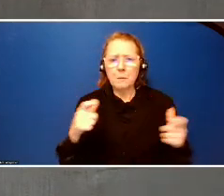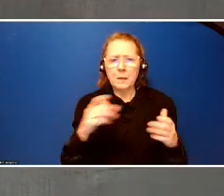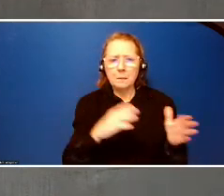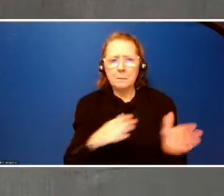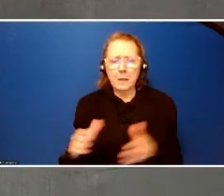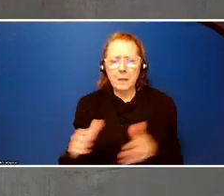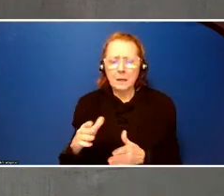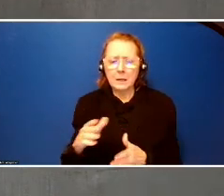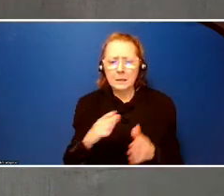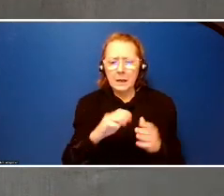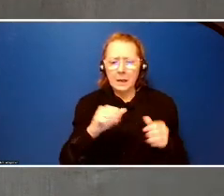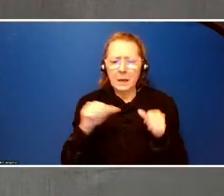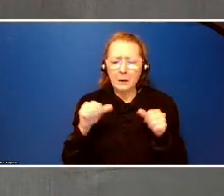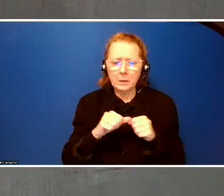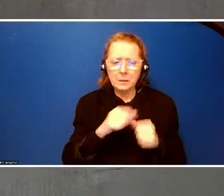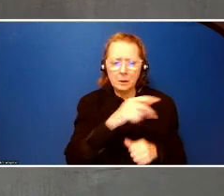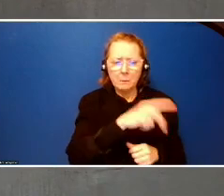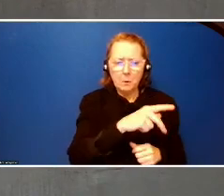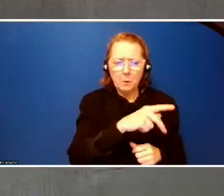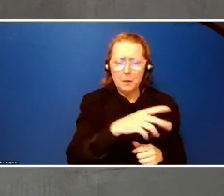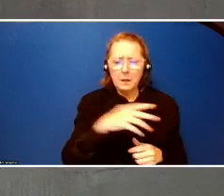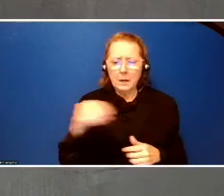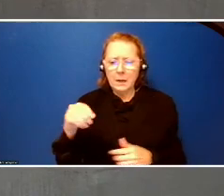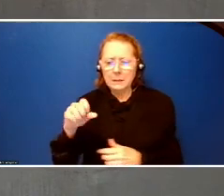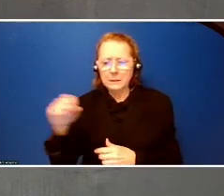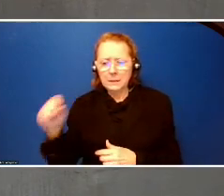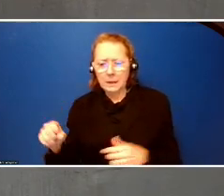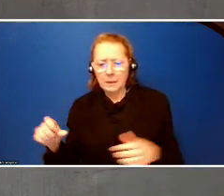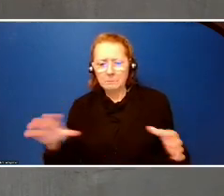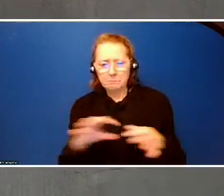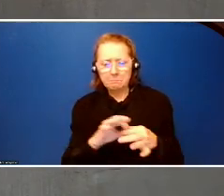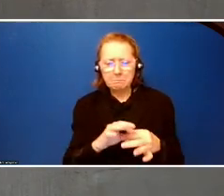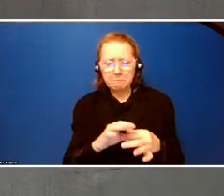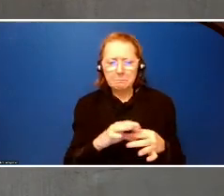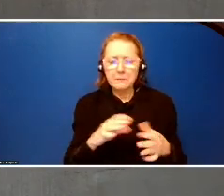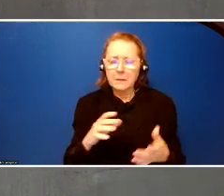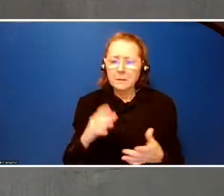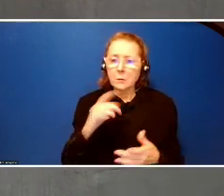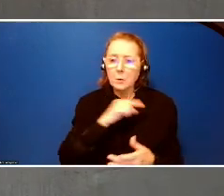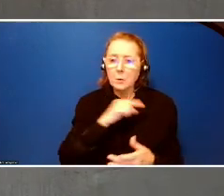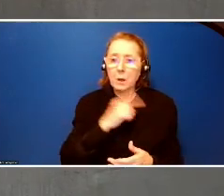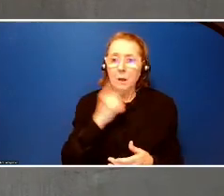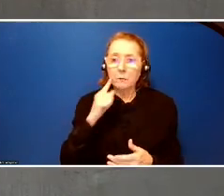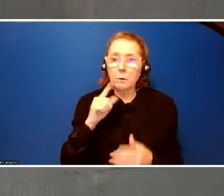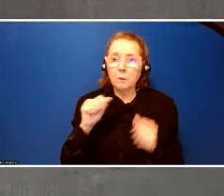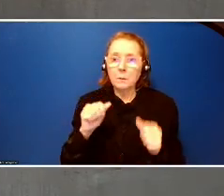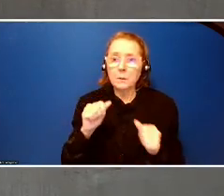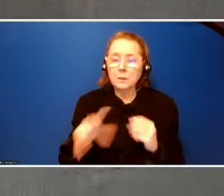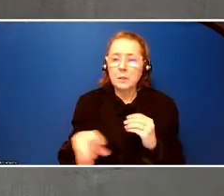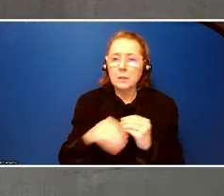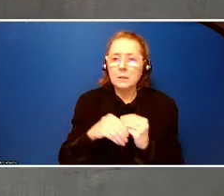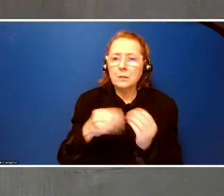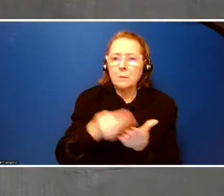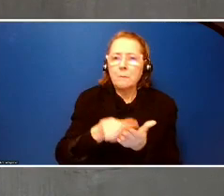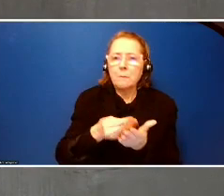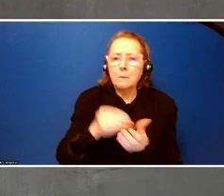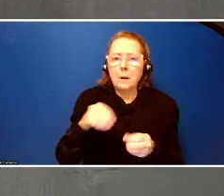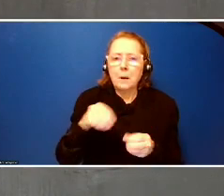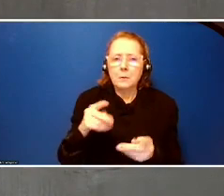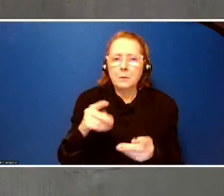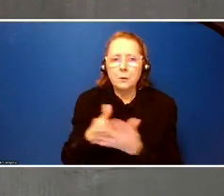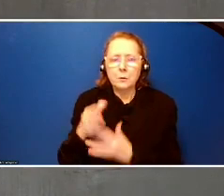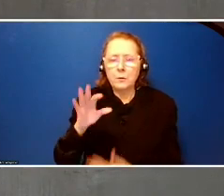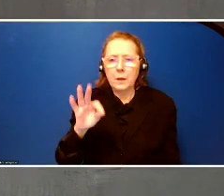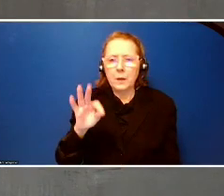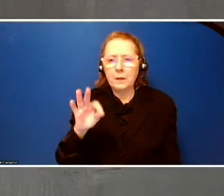Metropolitan Planning Area and the Salem-Kaiser MPO. And so it would qualify for potentially additional funding opportunities to the FTA, Federal